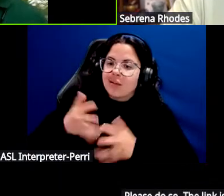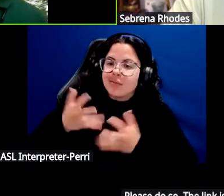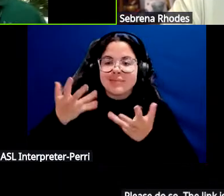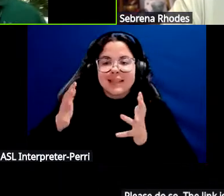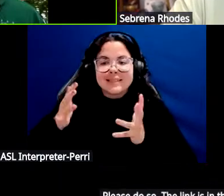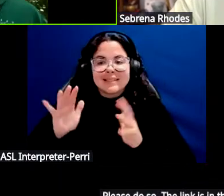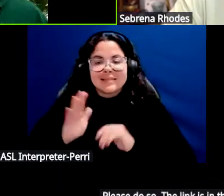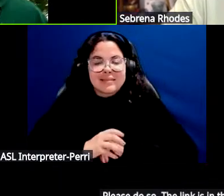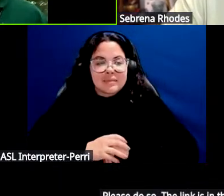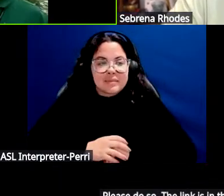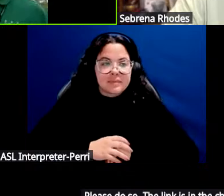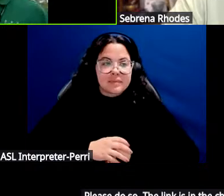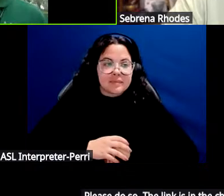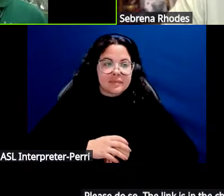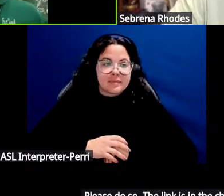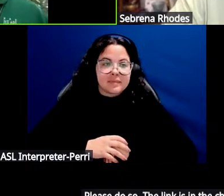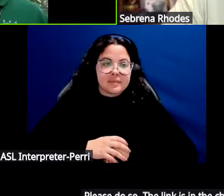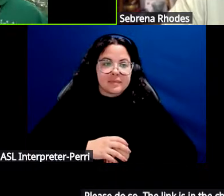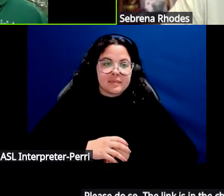tonight.